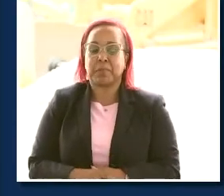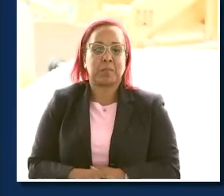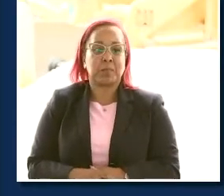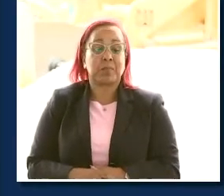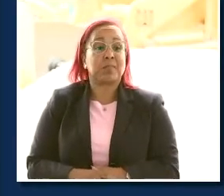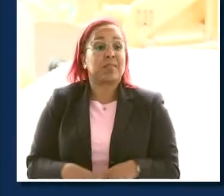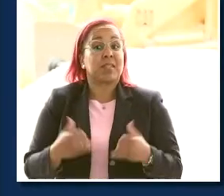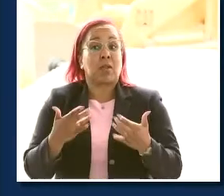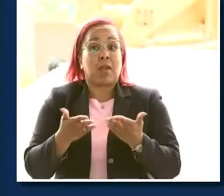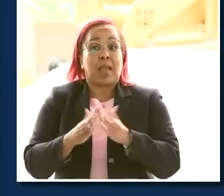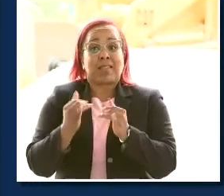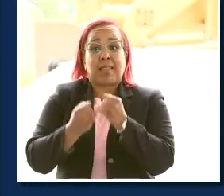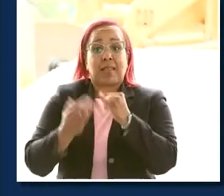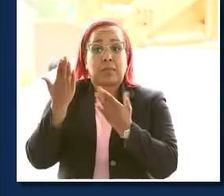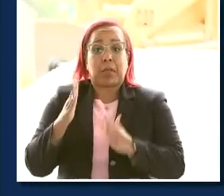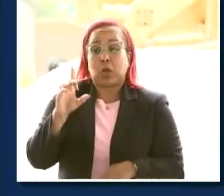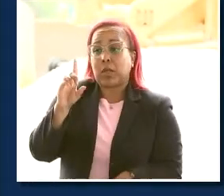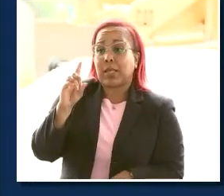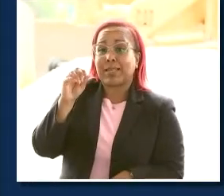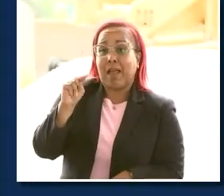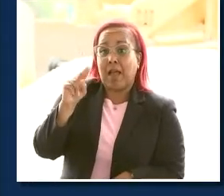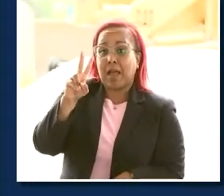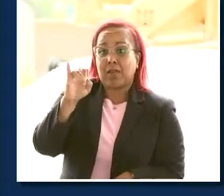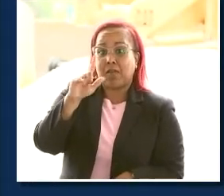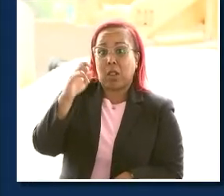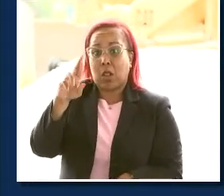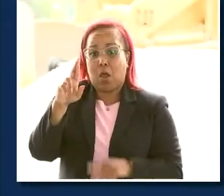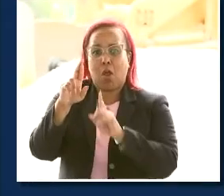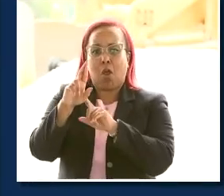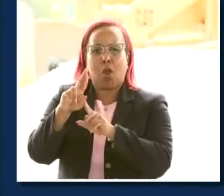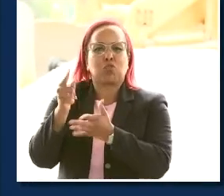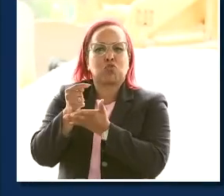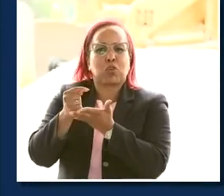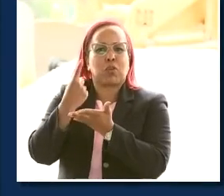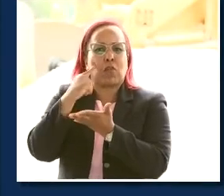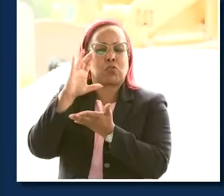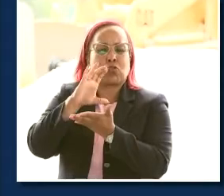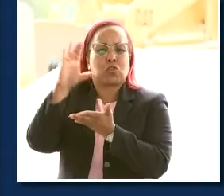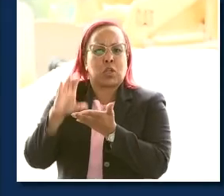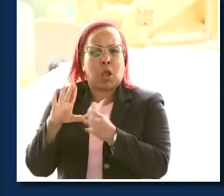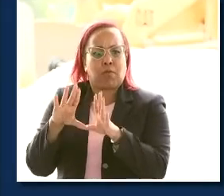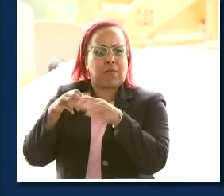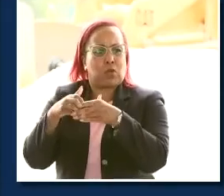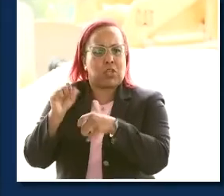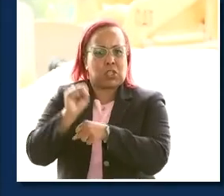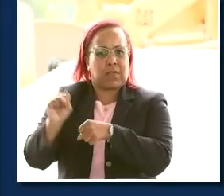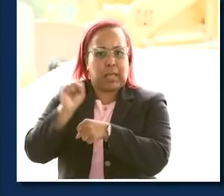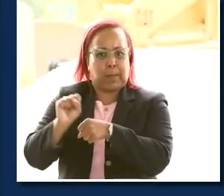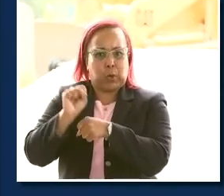And if I can ask our last speaker, Don Villar, to come up, Secretary Treasurer of the Chicago Federation of Labor.